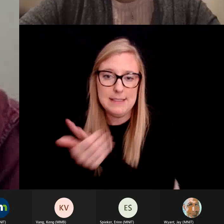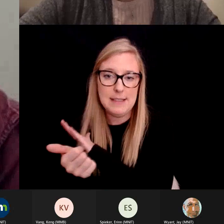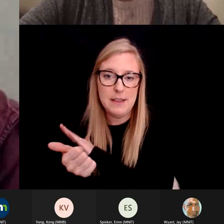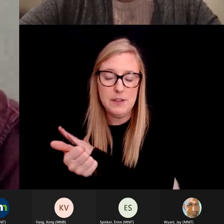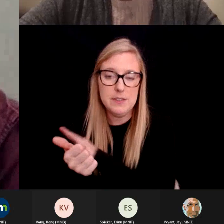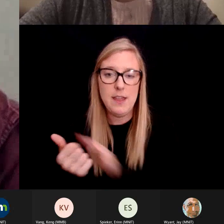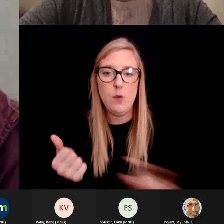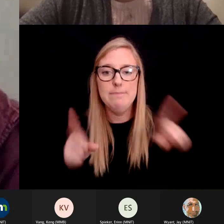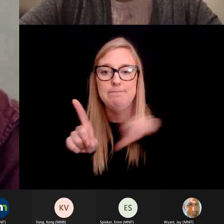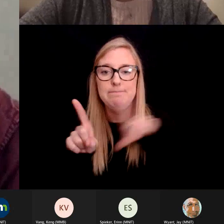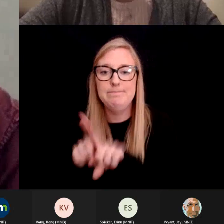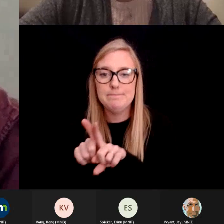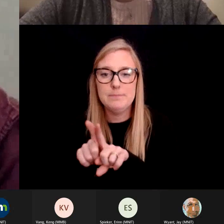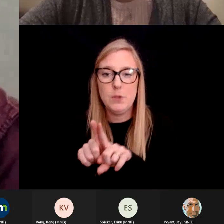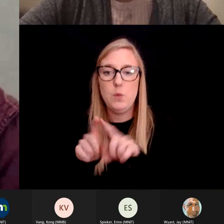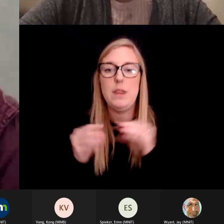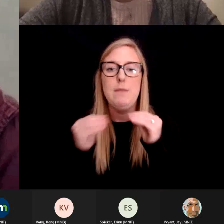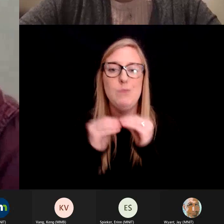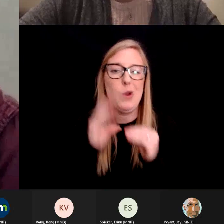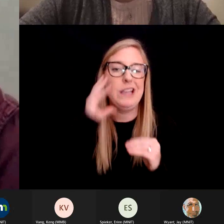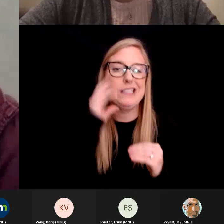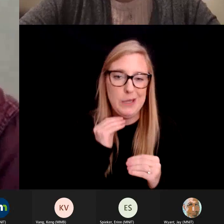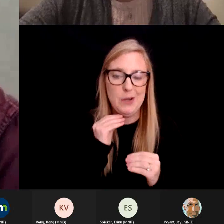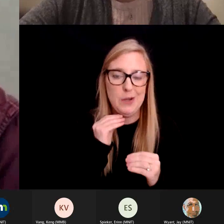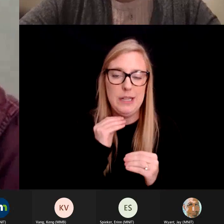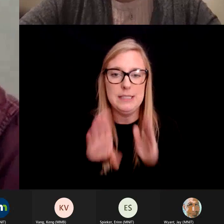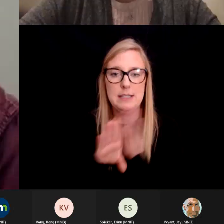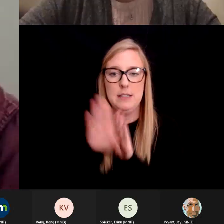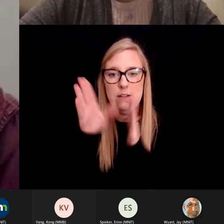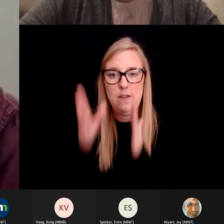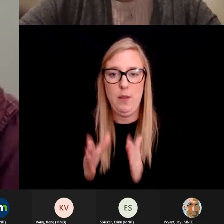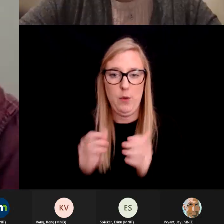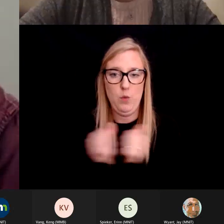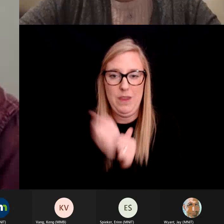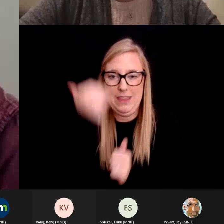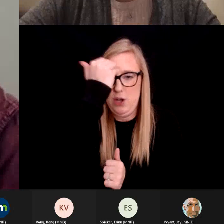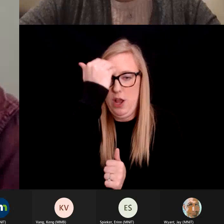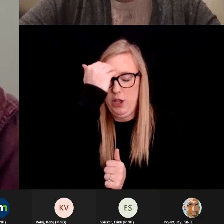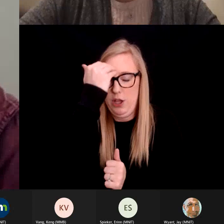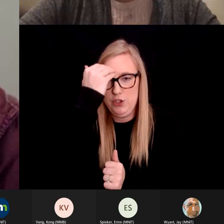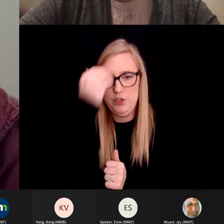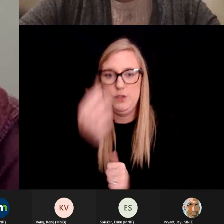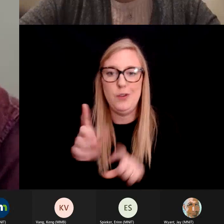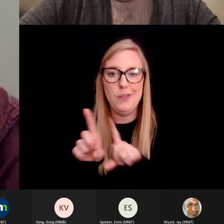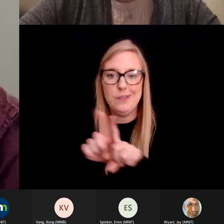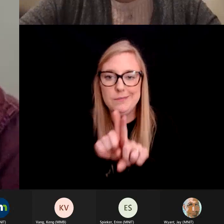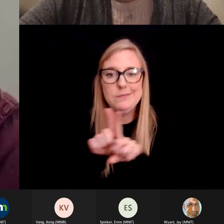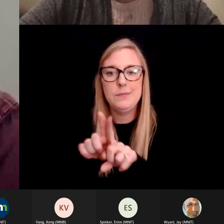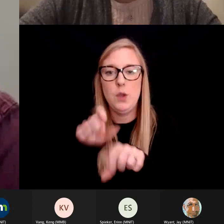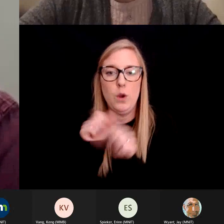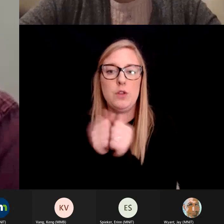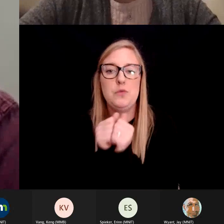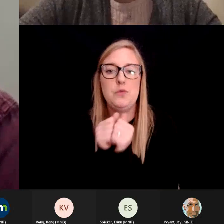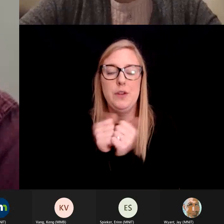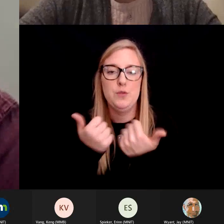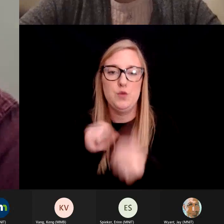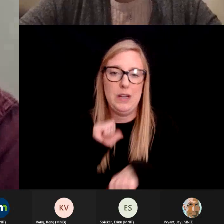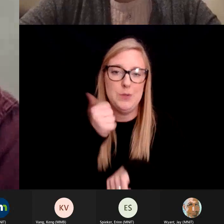senior developer that has that knowledge. And so we are set up for